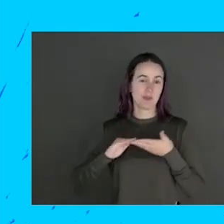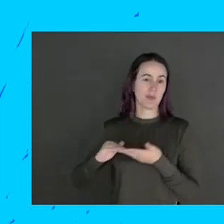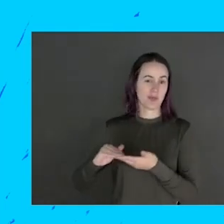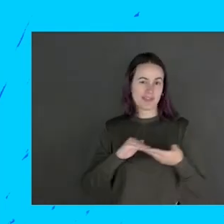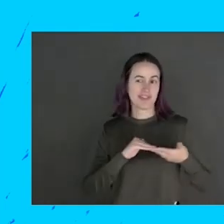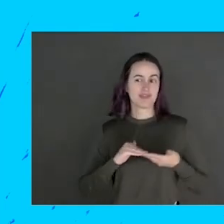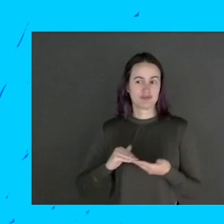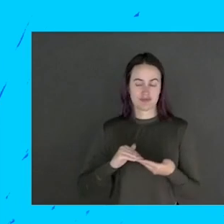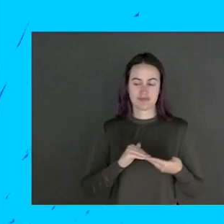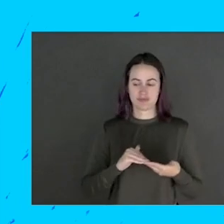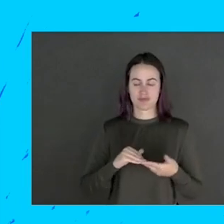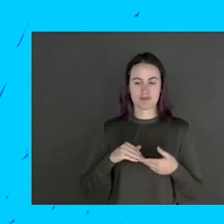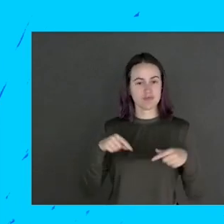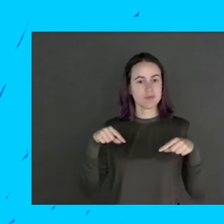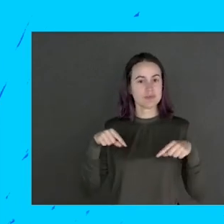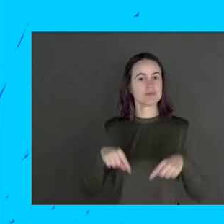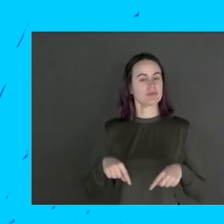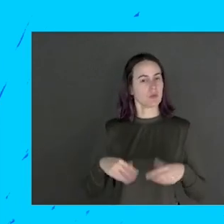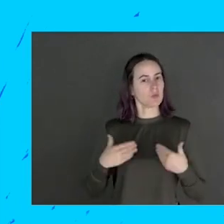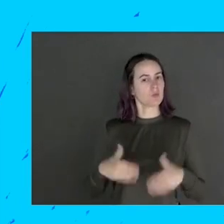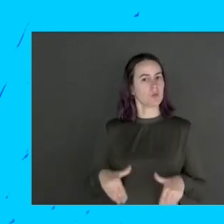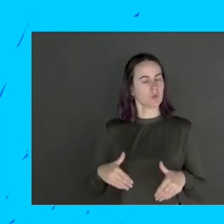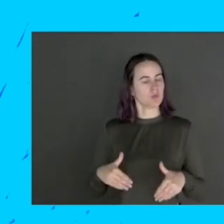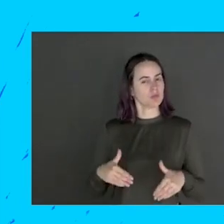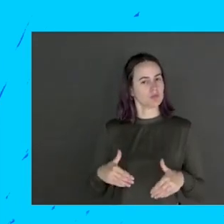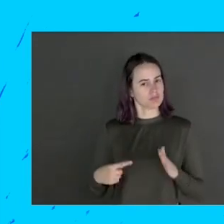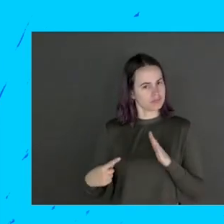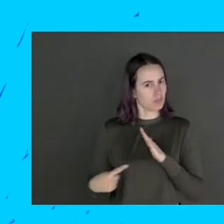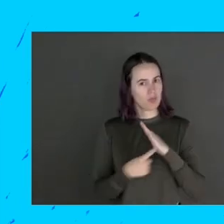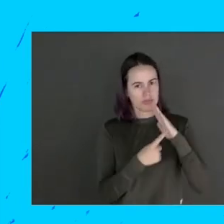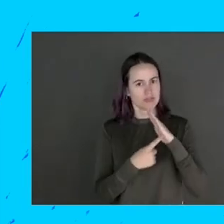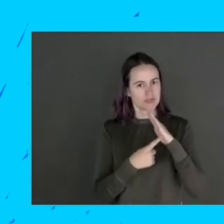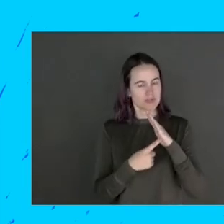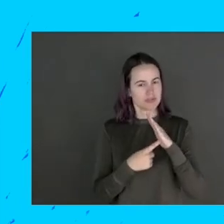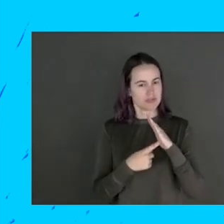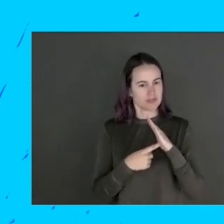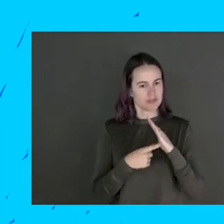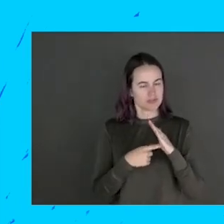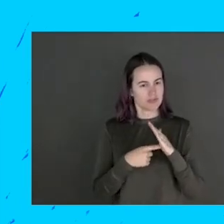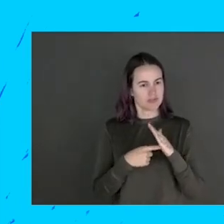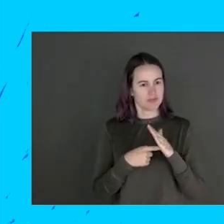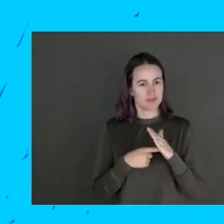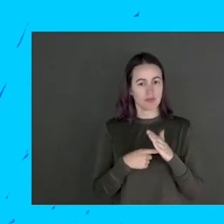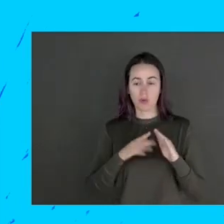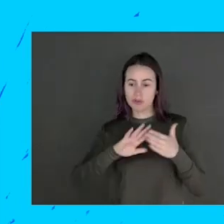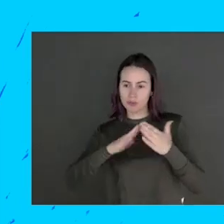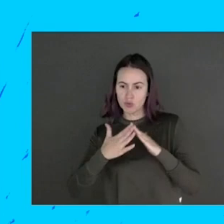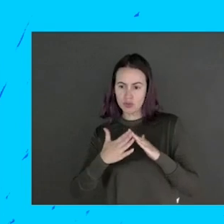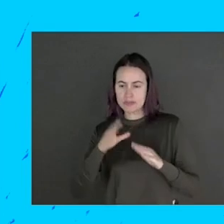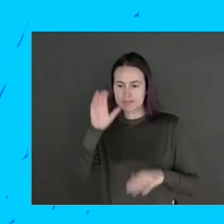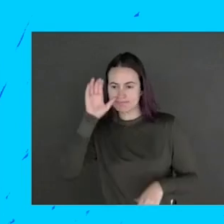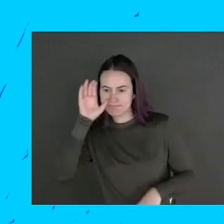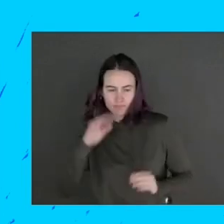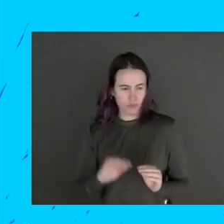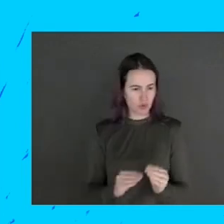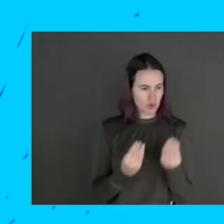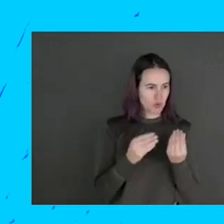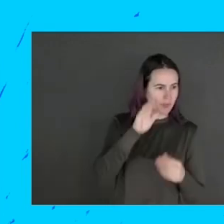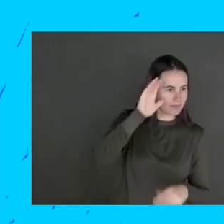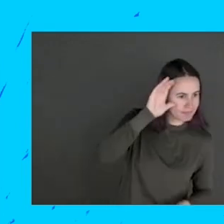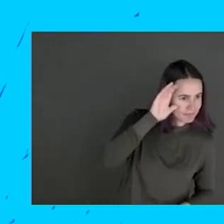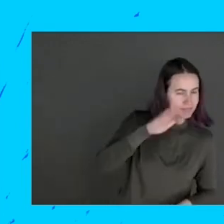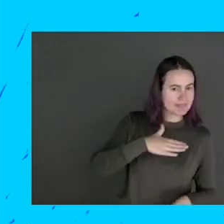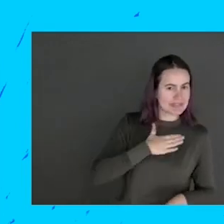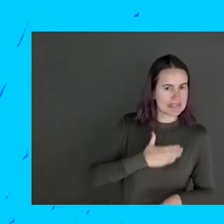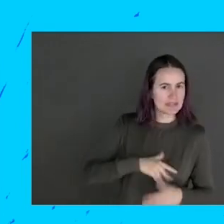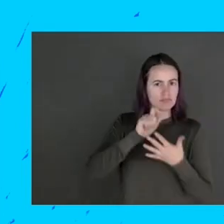have a key role to play in terms of meeting the needs and the demands of the young people. Like you heard